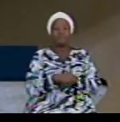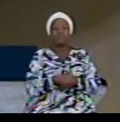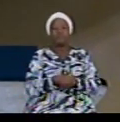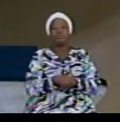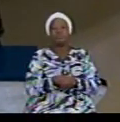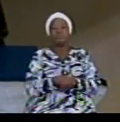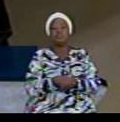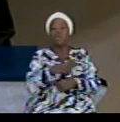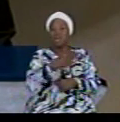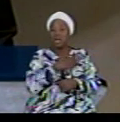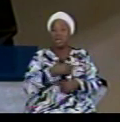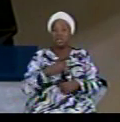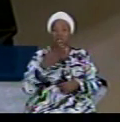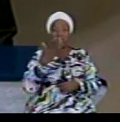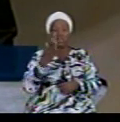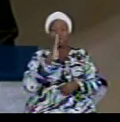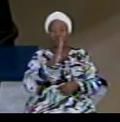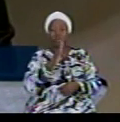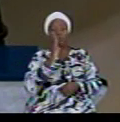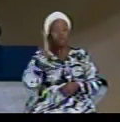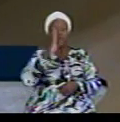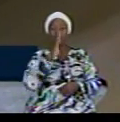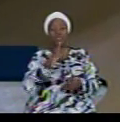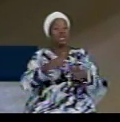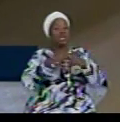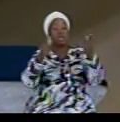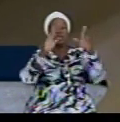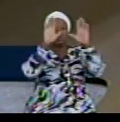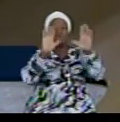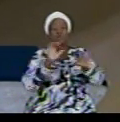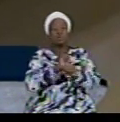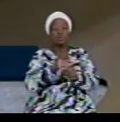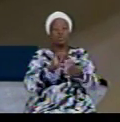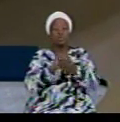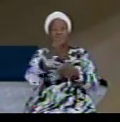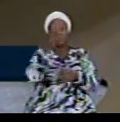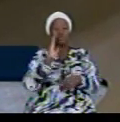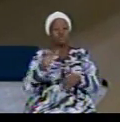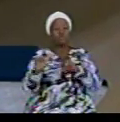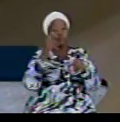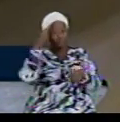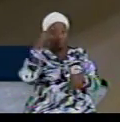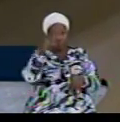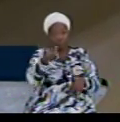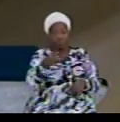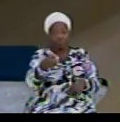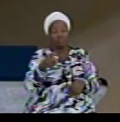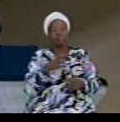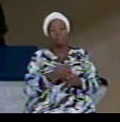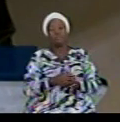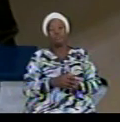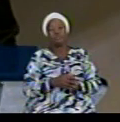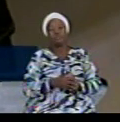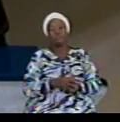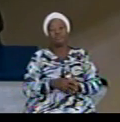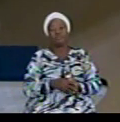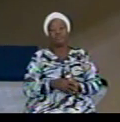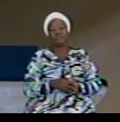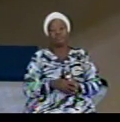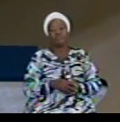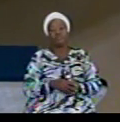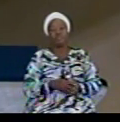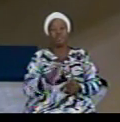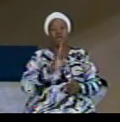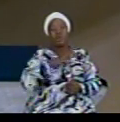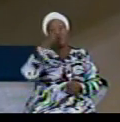and there will be great miracles that God is going to do for you this evening. Our